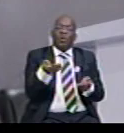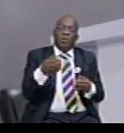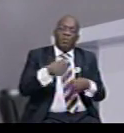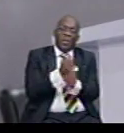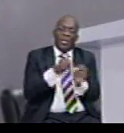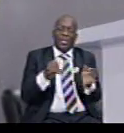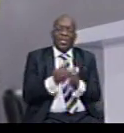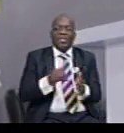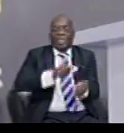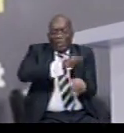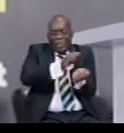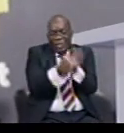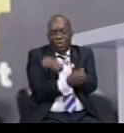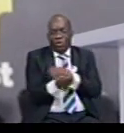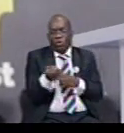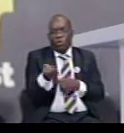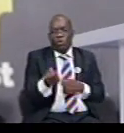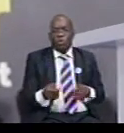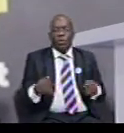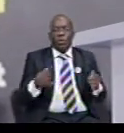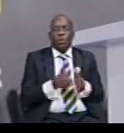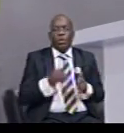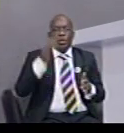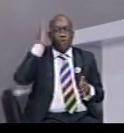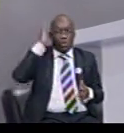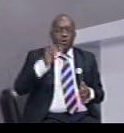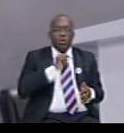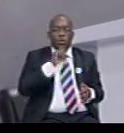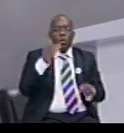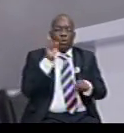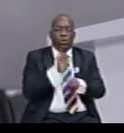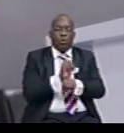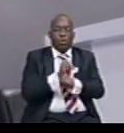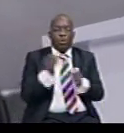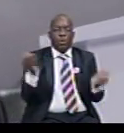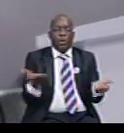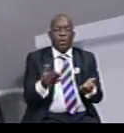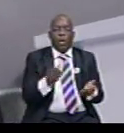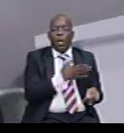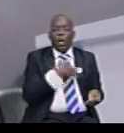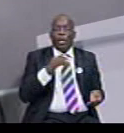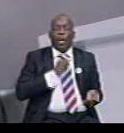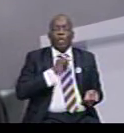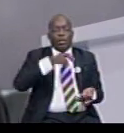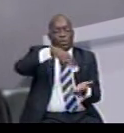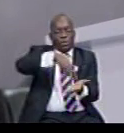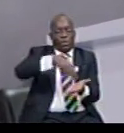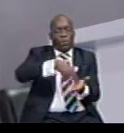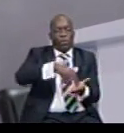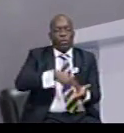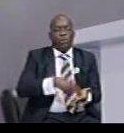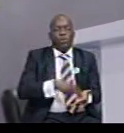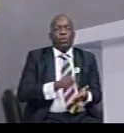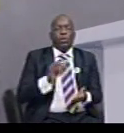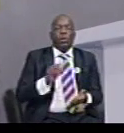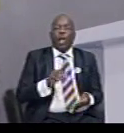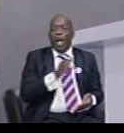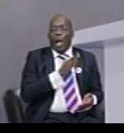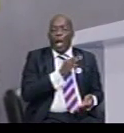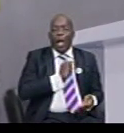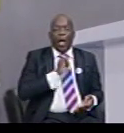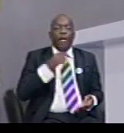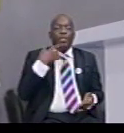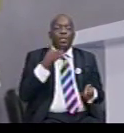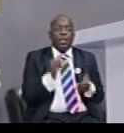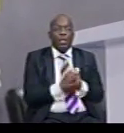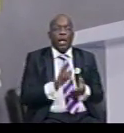bit, it will not work here. And then I stood up and said, I believe the word of